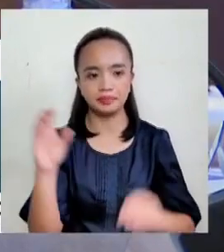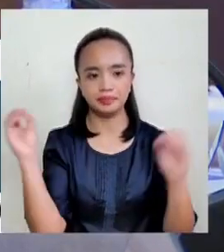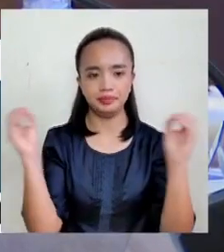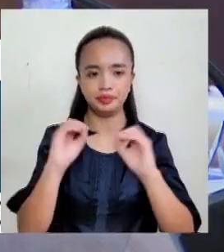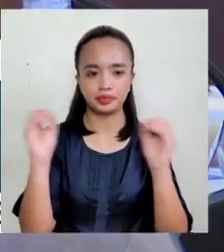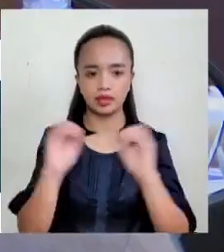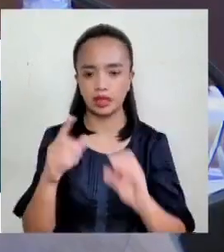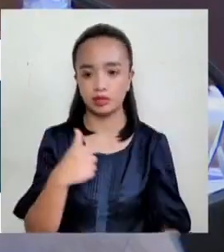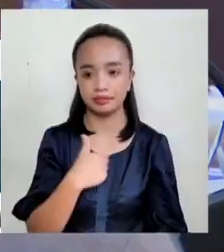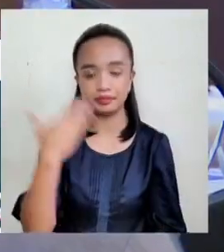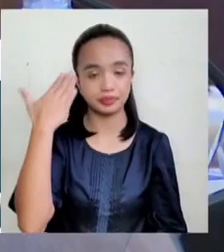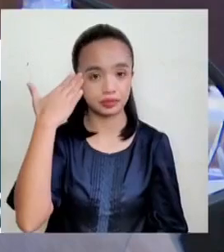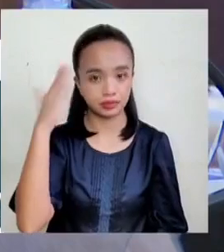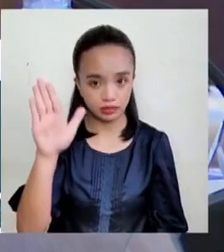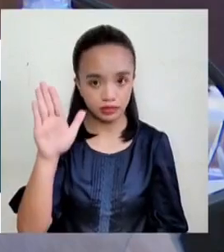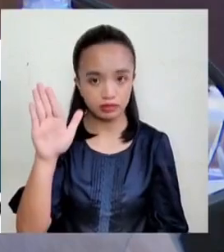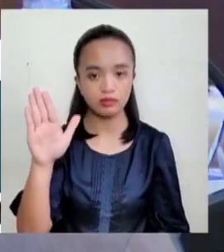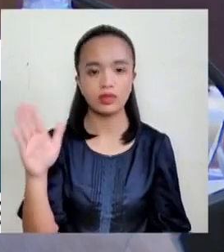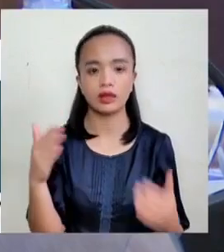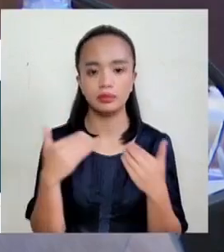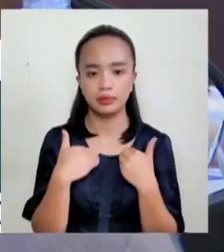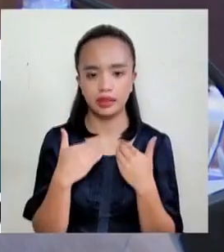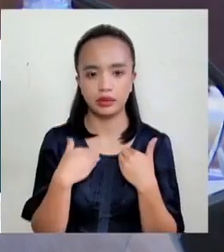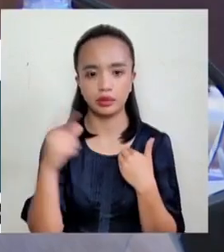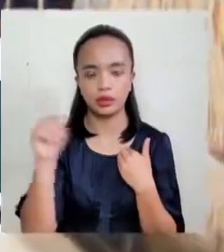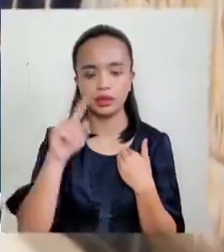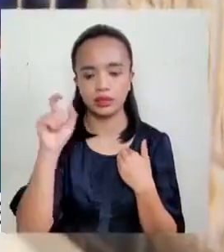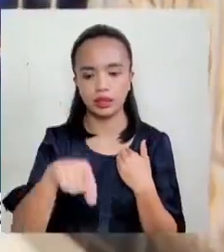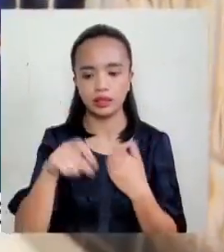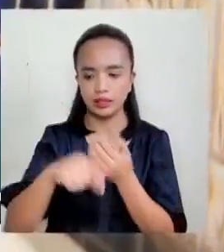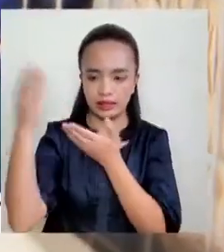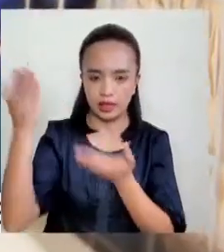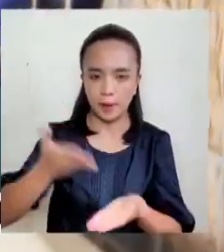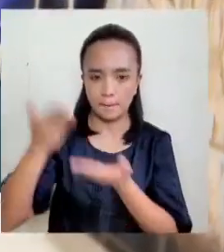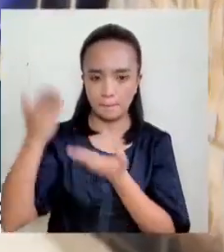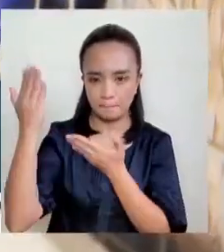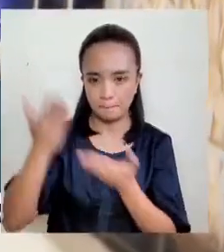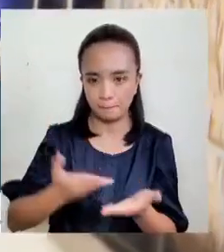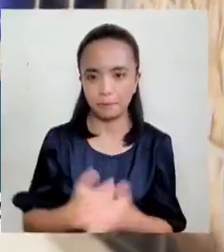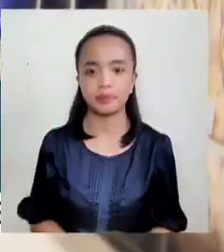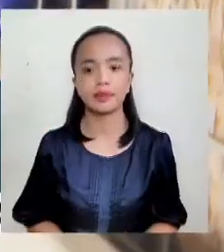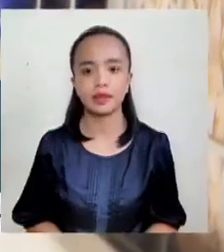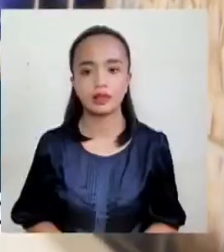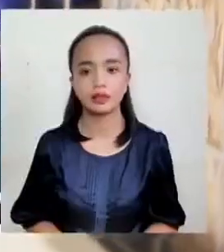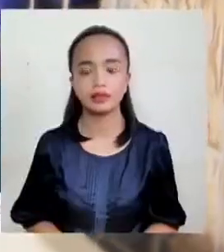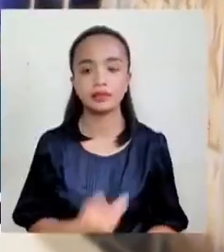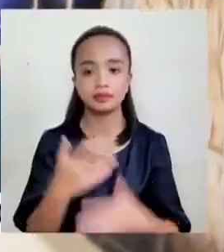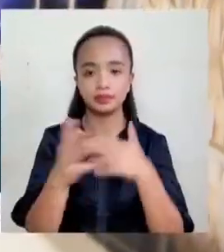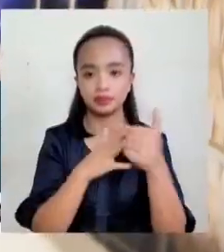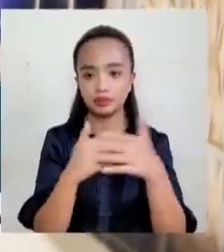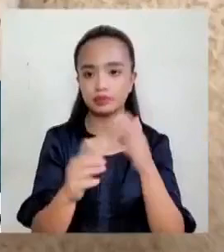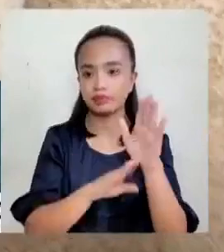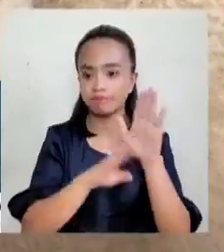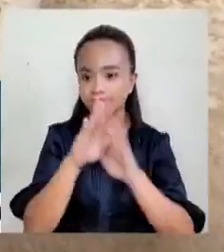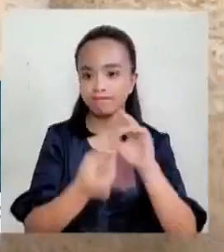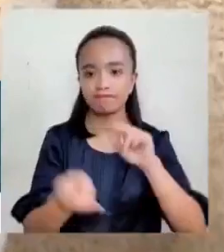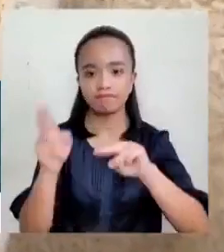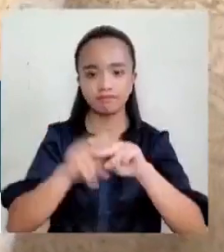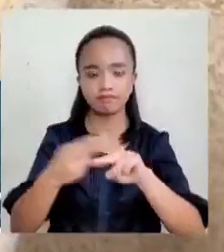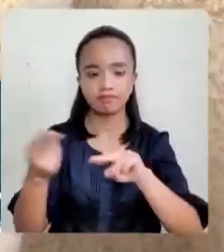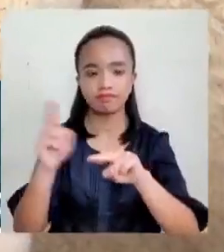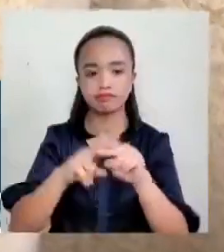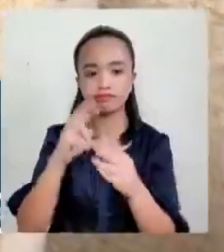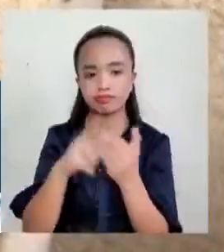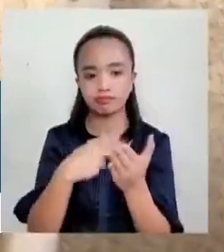na nagsiset ngayon kung ano dapat ang import volumes. This comes amidst rising price of rice in most markets in